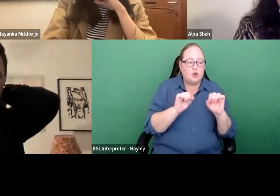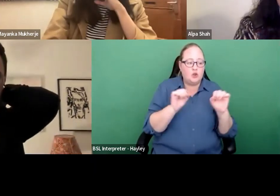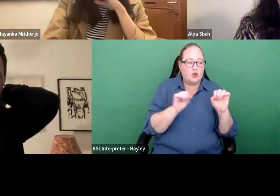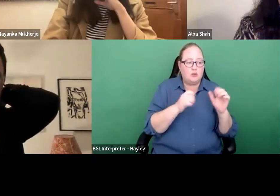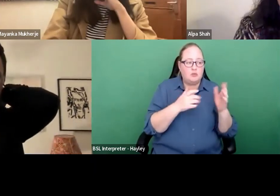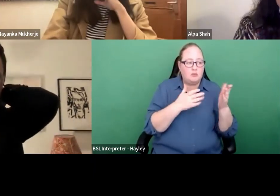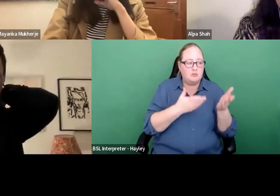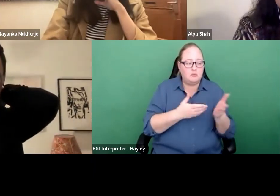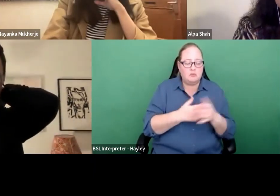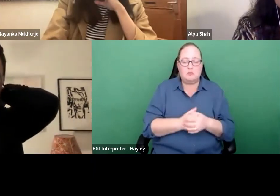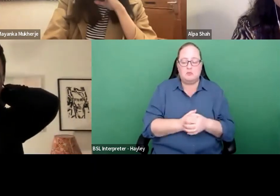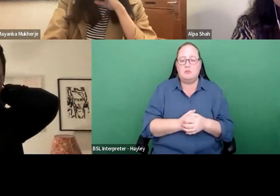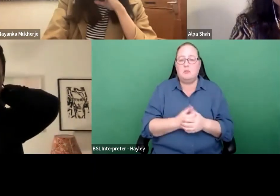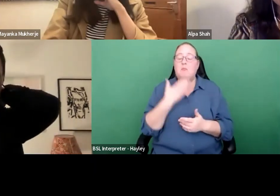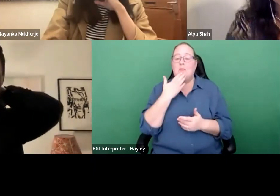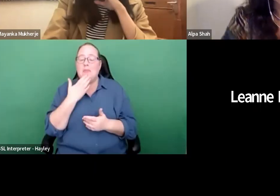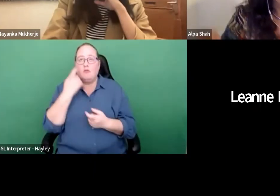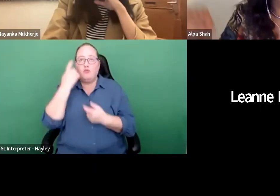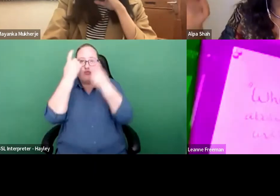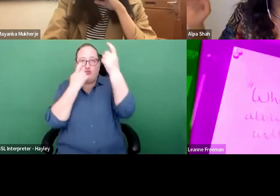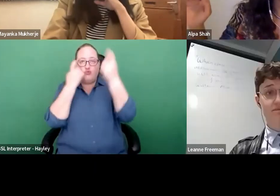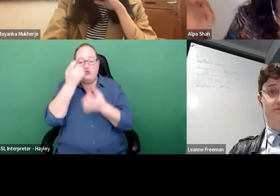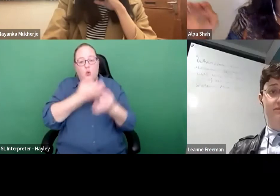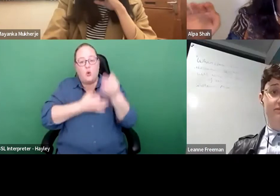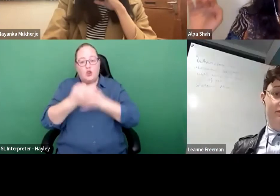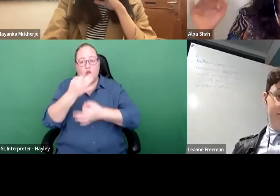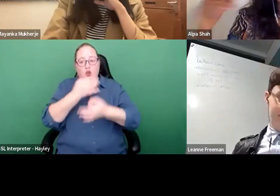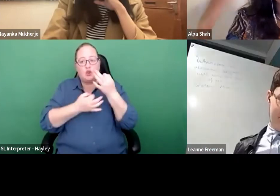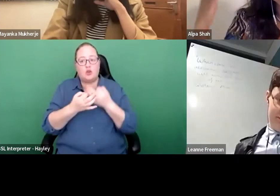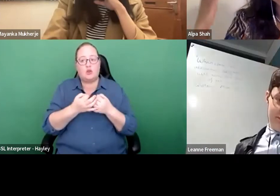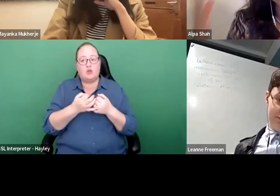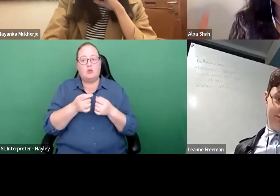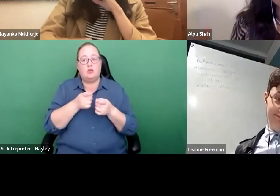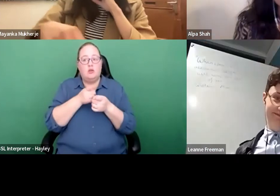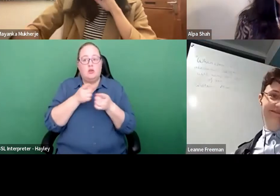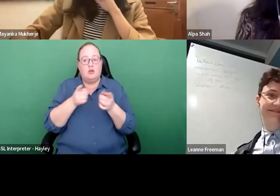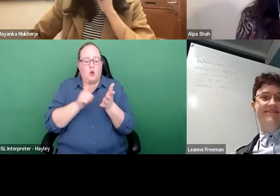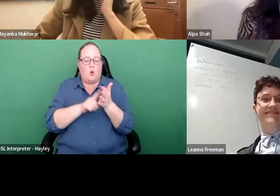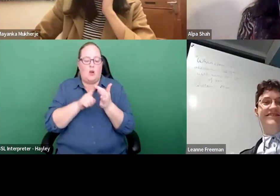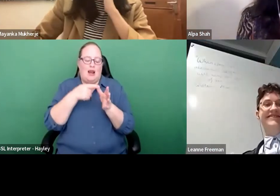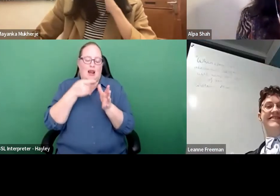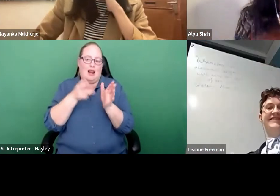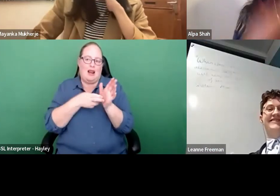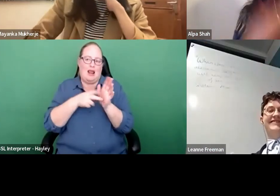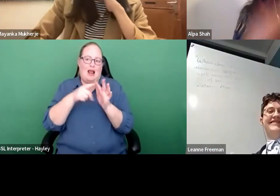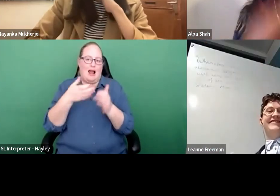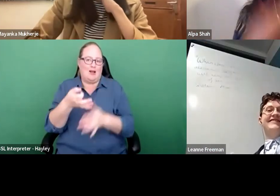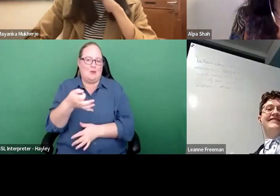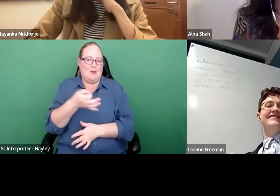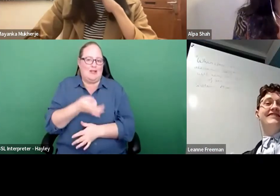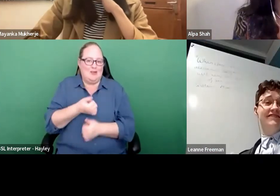But please gather your questions. And while you're gathering, Leanne, I see you've got a question.